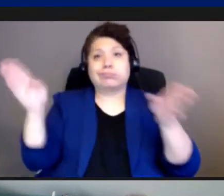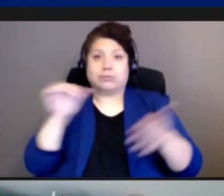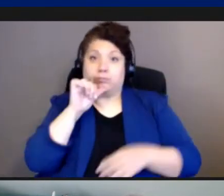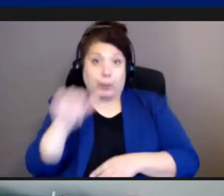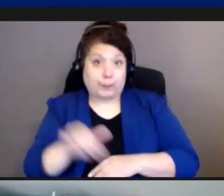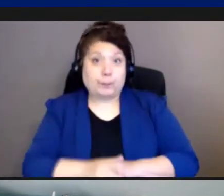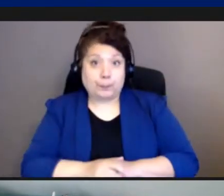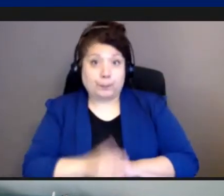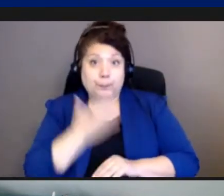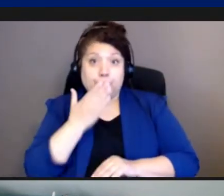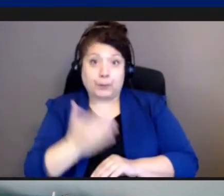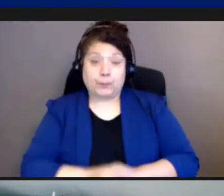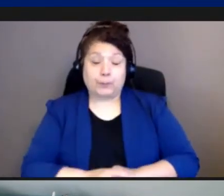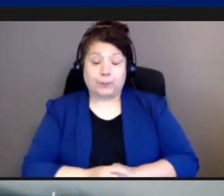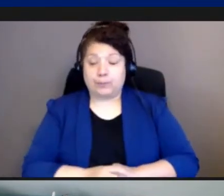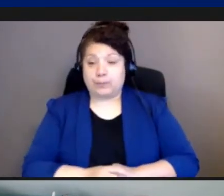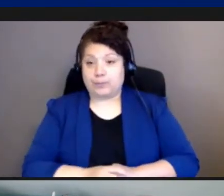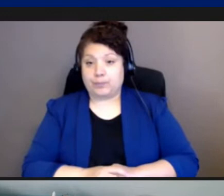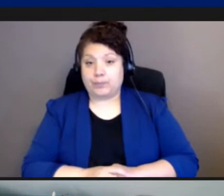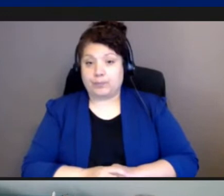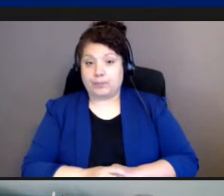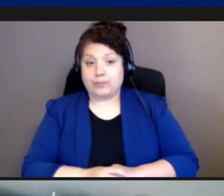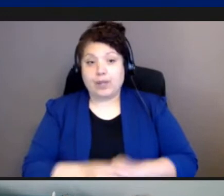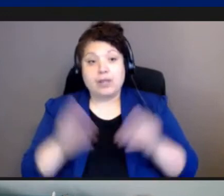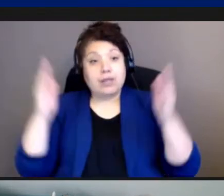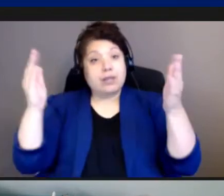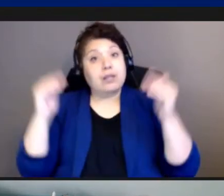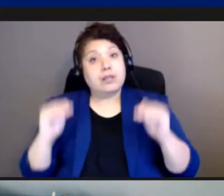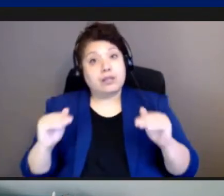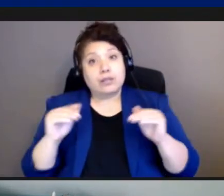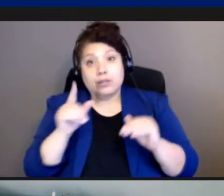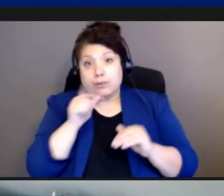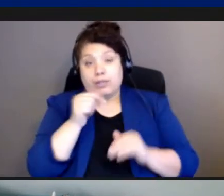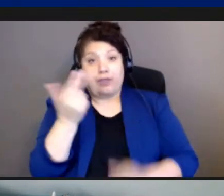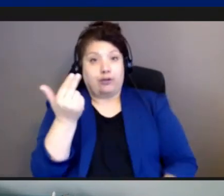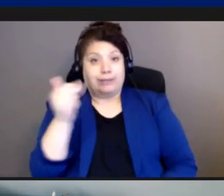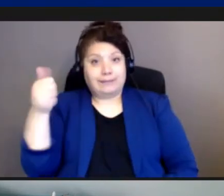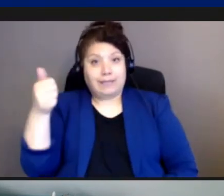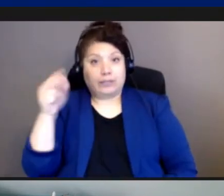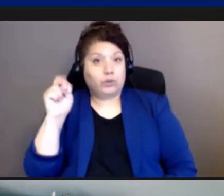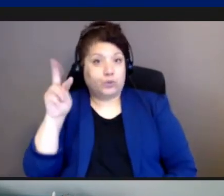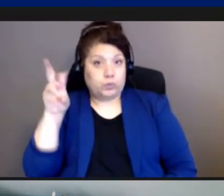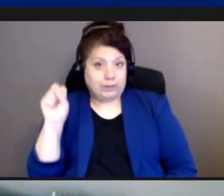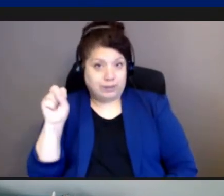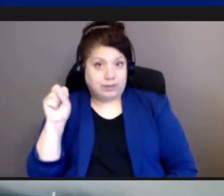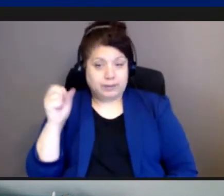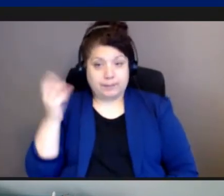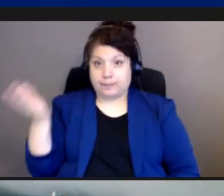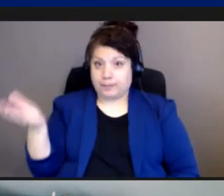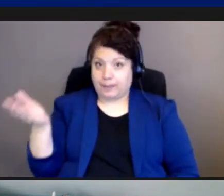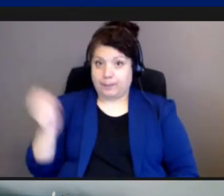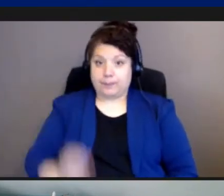you. Our next question will be from 1310 News. Alex Gouch, please go ahead.